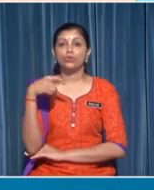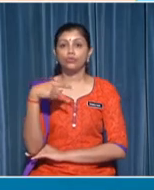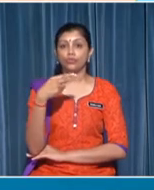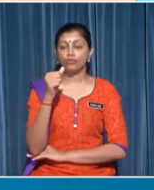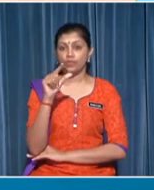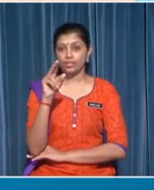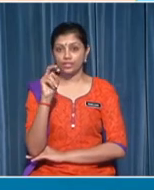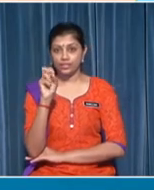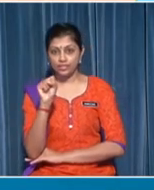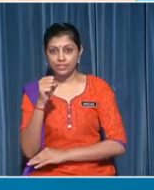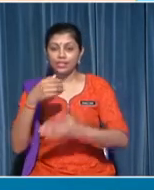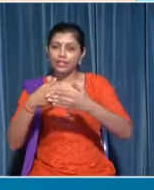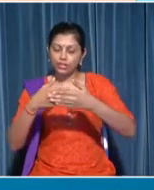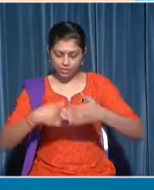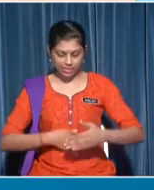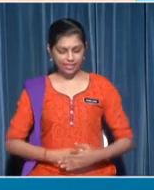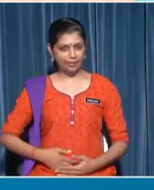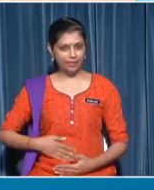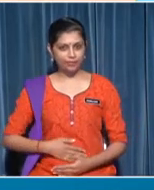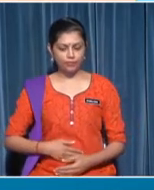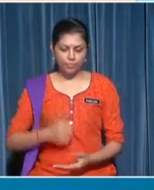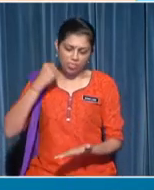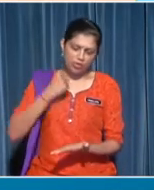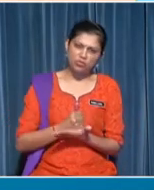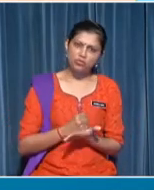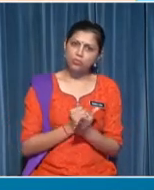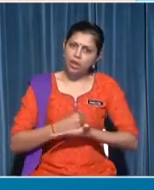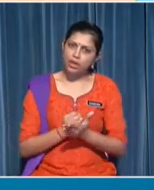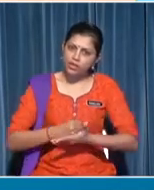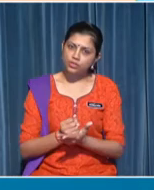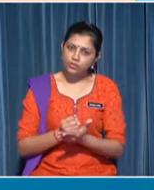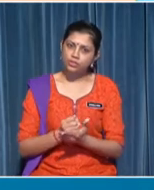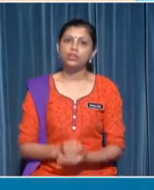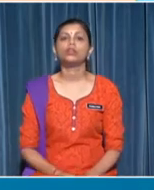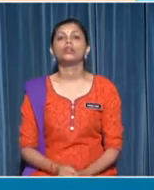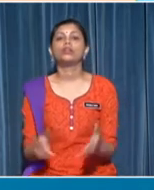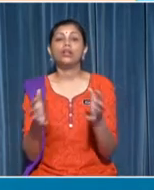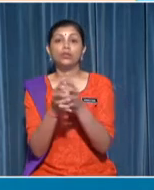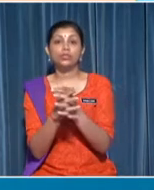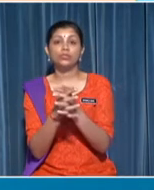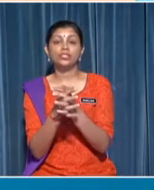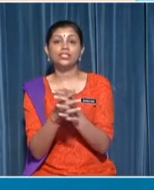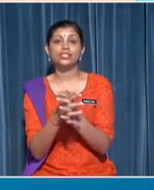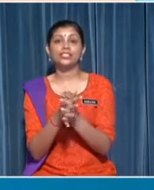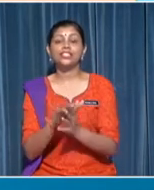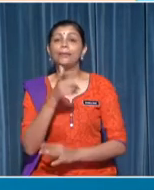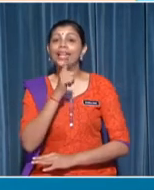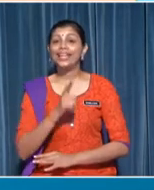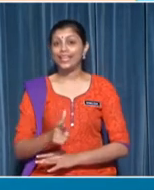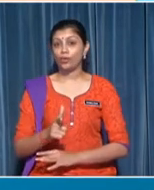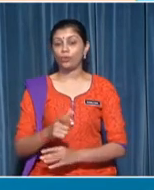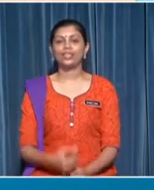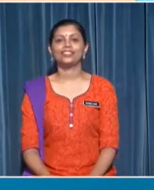mashed up and churned with some liquids and digestive juices, including